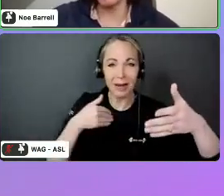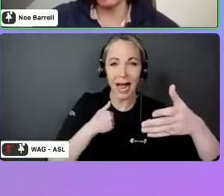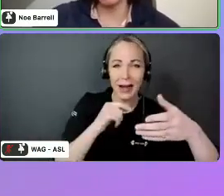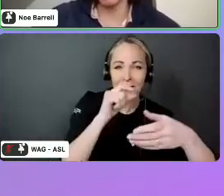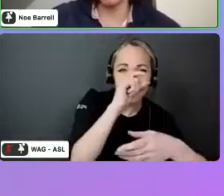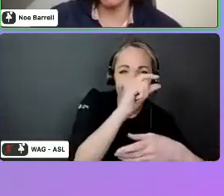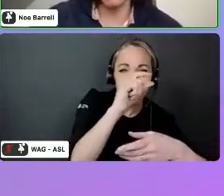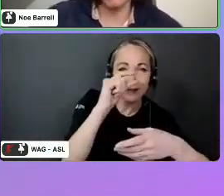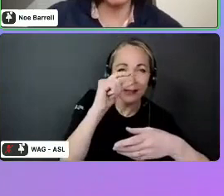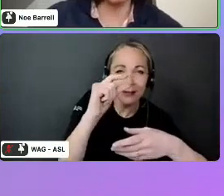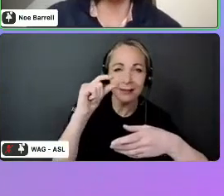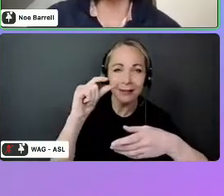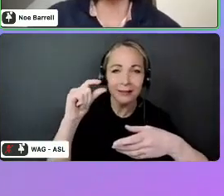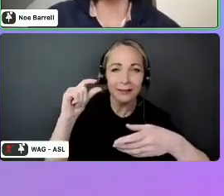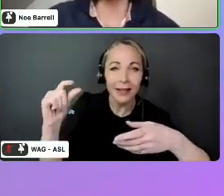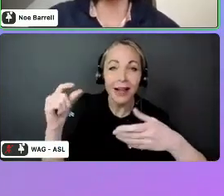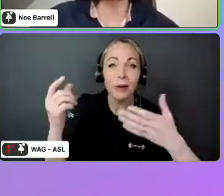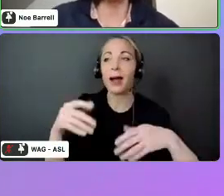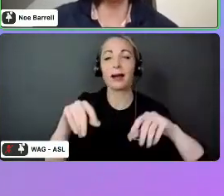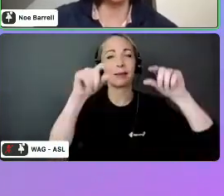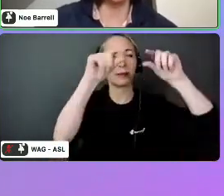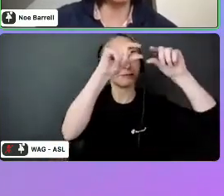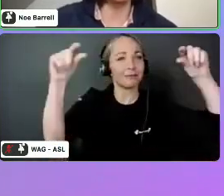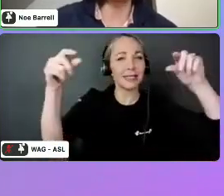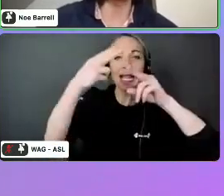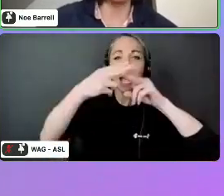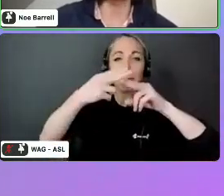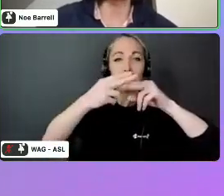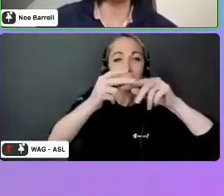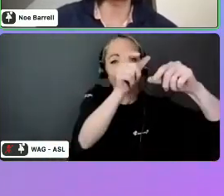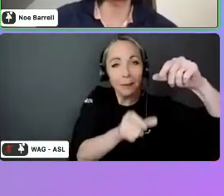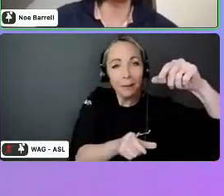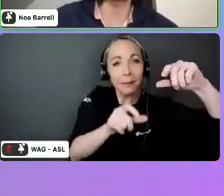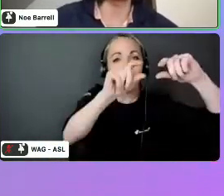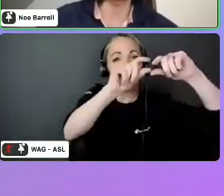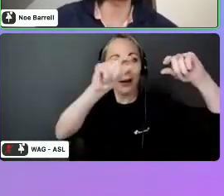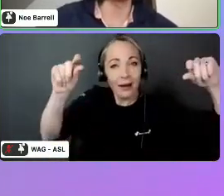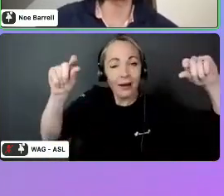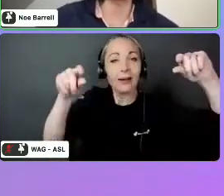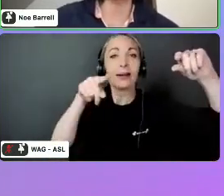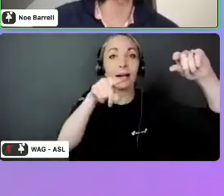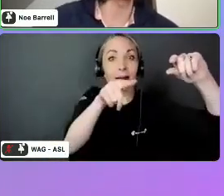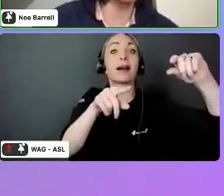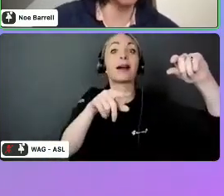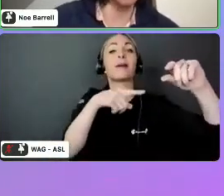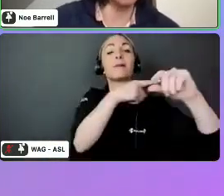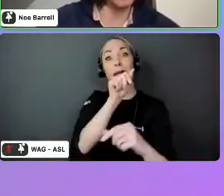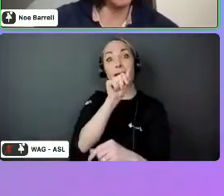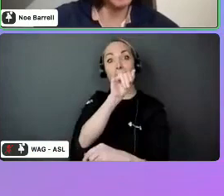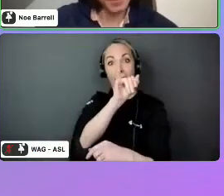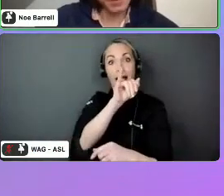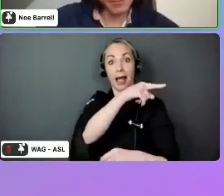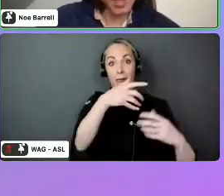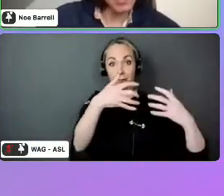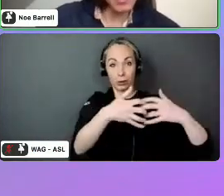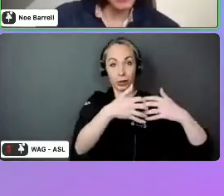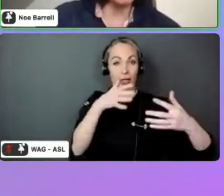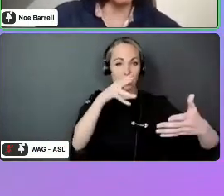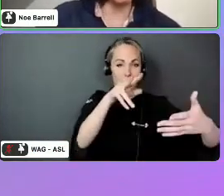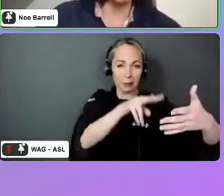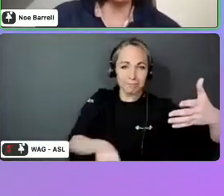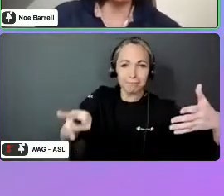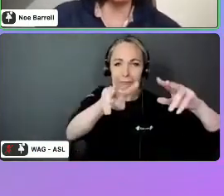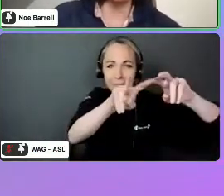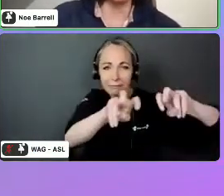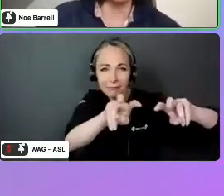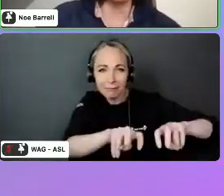make sure that what our machine learning sees and interprets on the page matches our understanding of what is programmed there. And then we